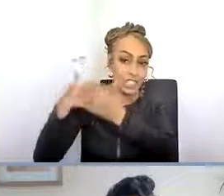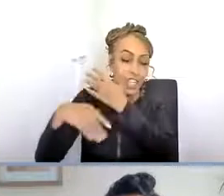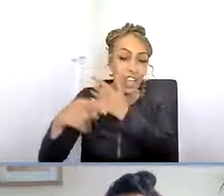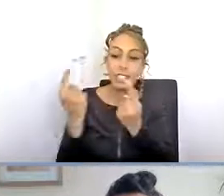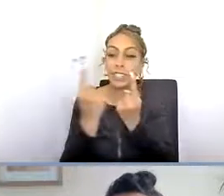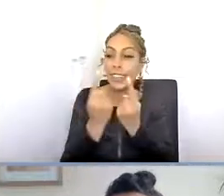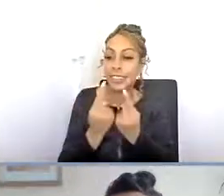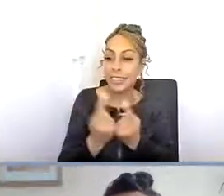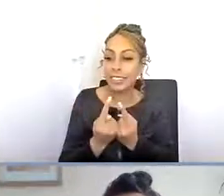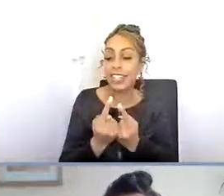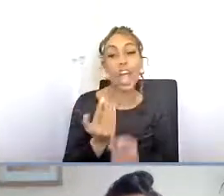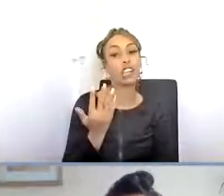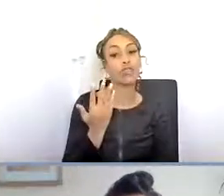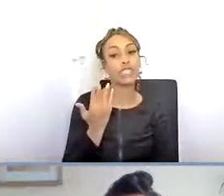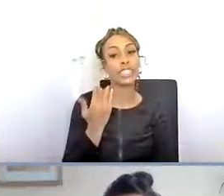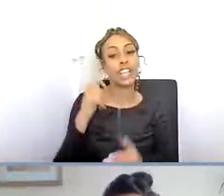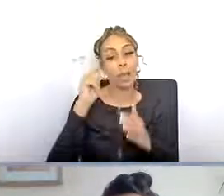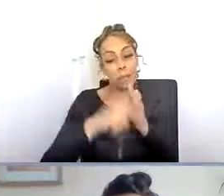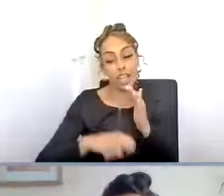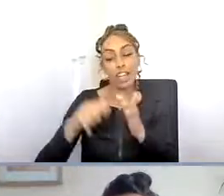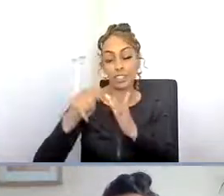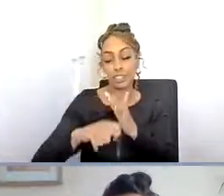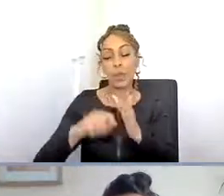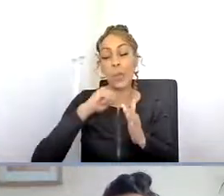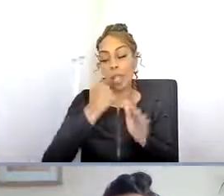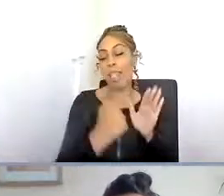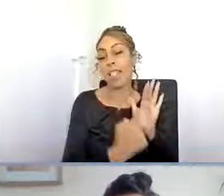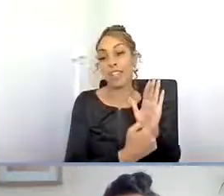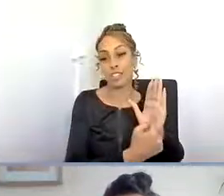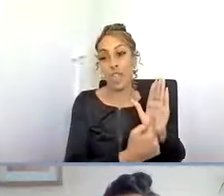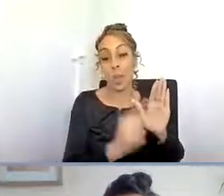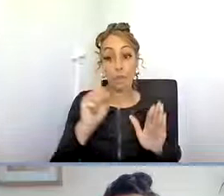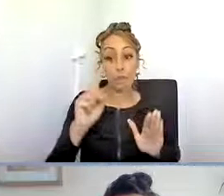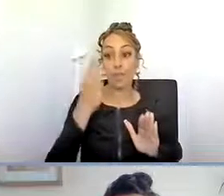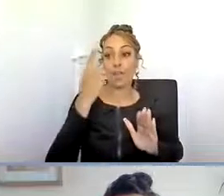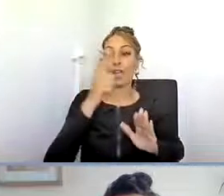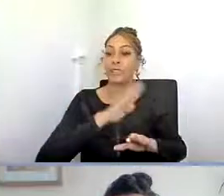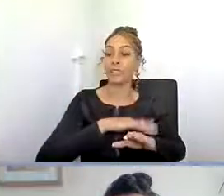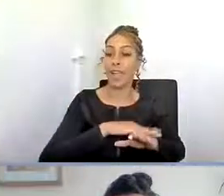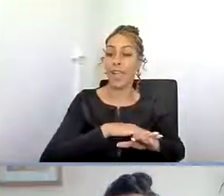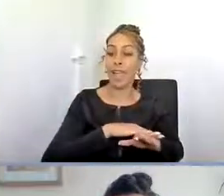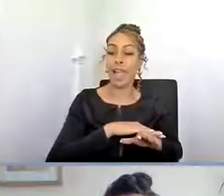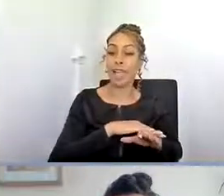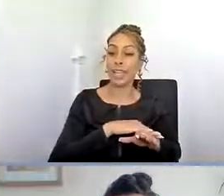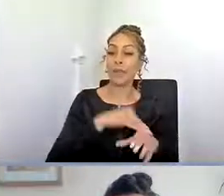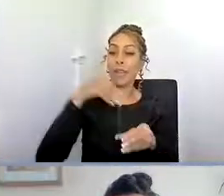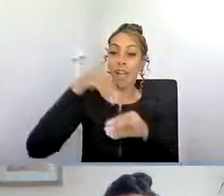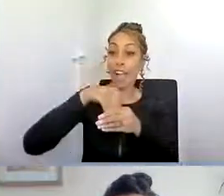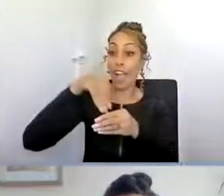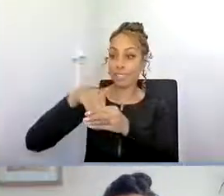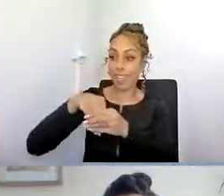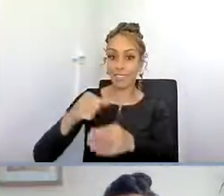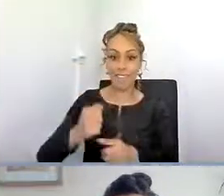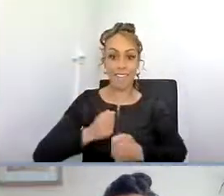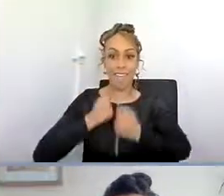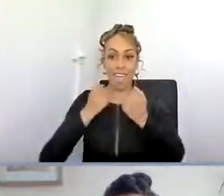more recent purchases, some of which will be shown for the first time in the context of our collection in